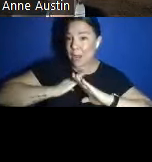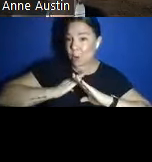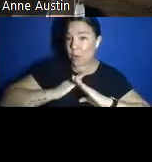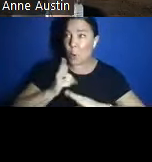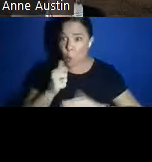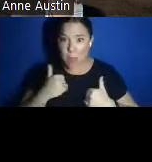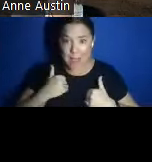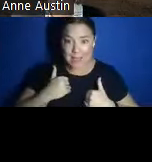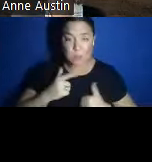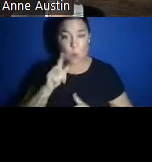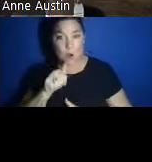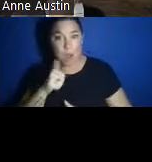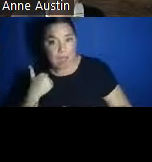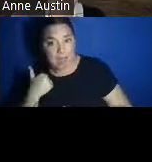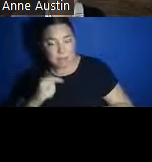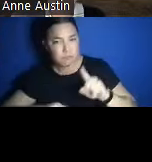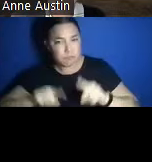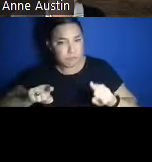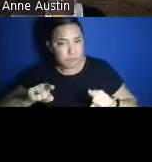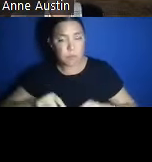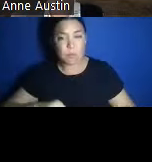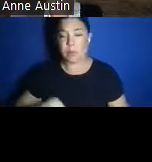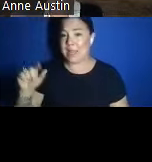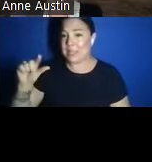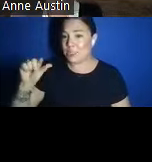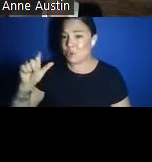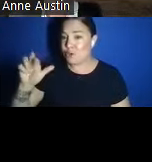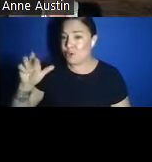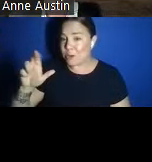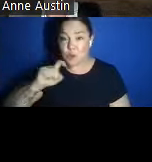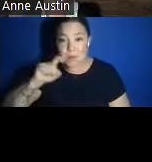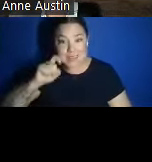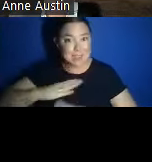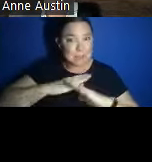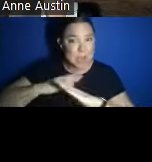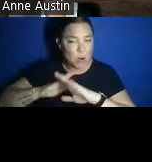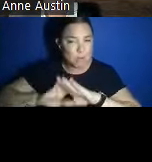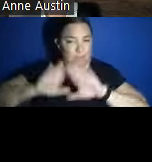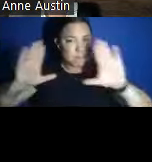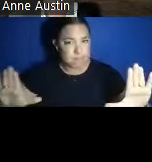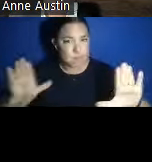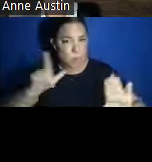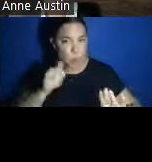tattoo and who doesn't, or these gender barriers that we've seen so far?